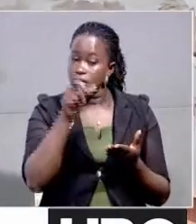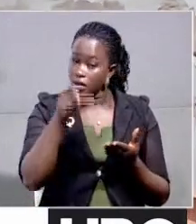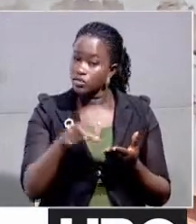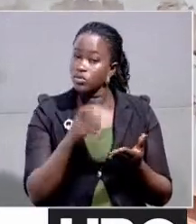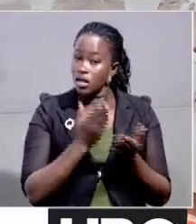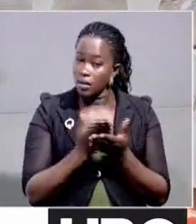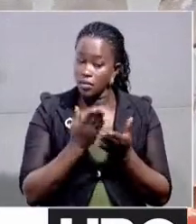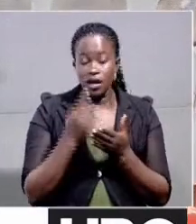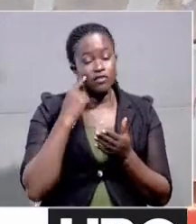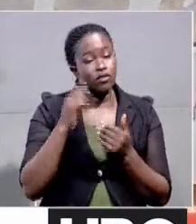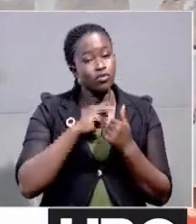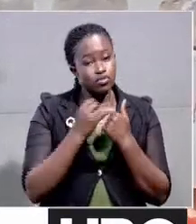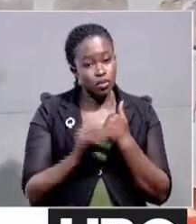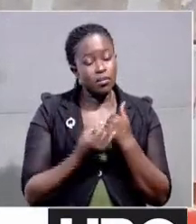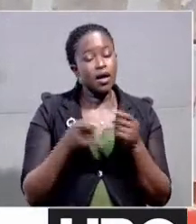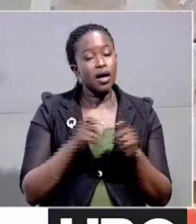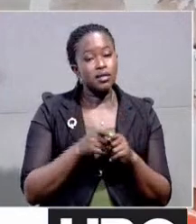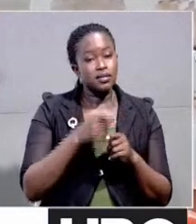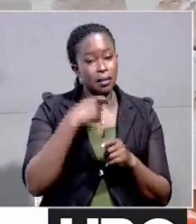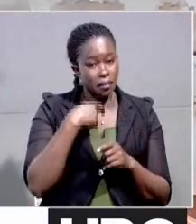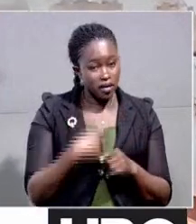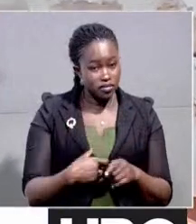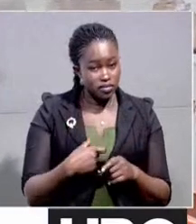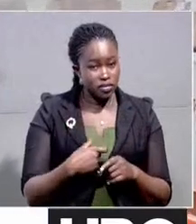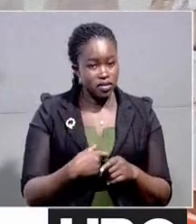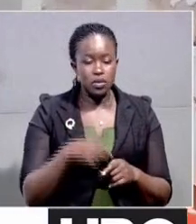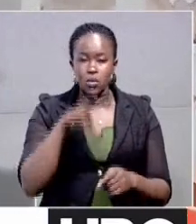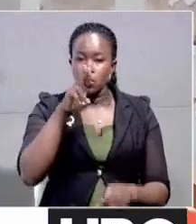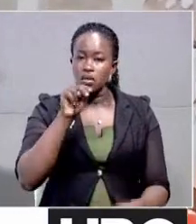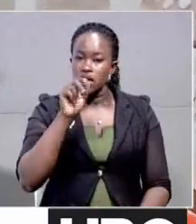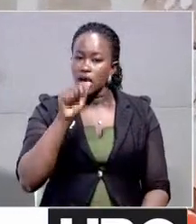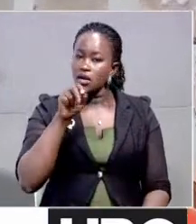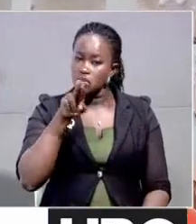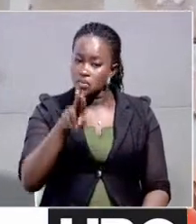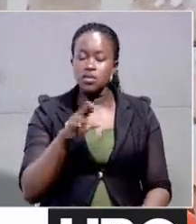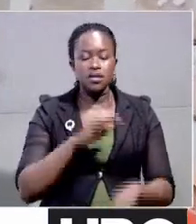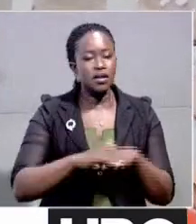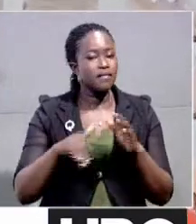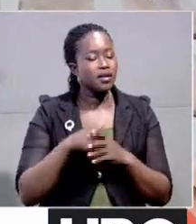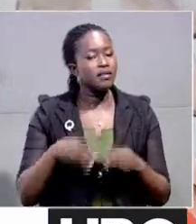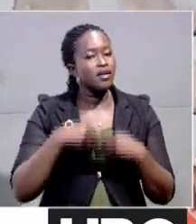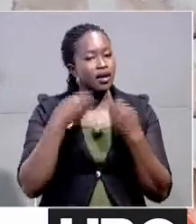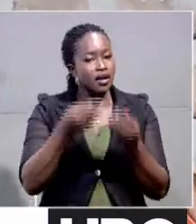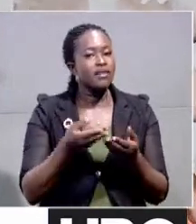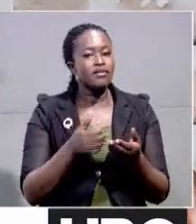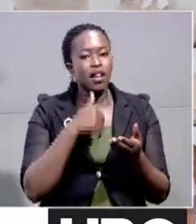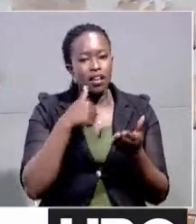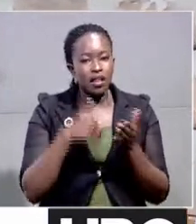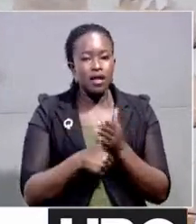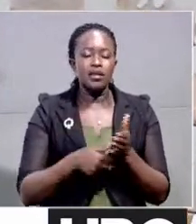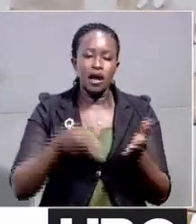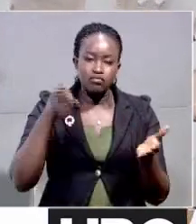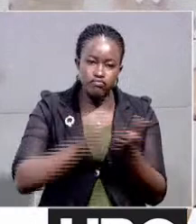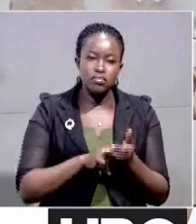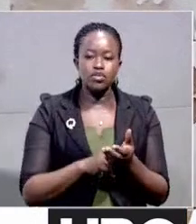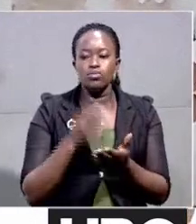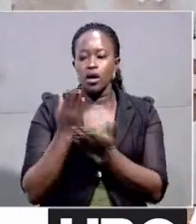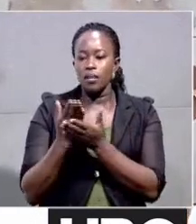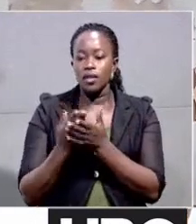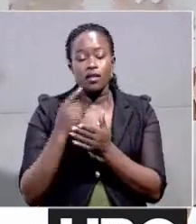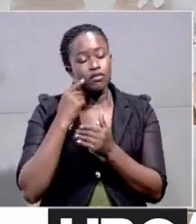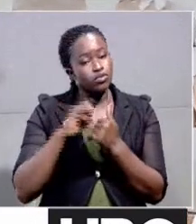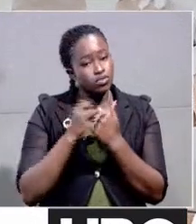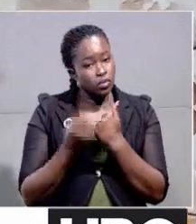ye tewali UNATU gwe yawali commendation okusaba omuki omulimu n'olwekyo mu